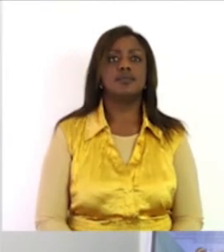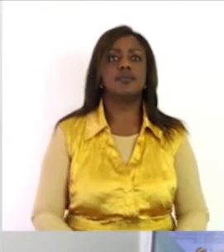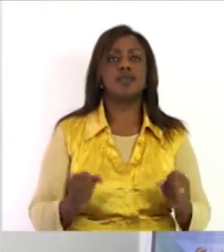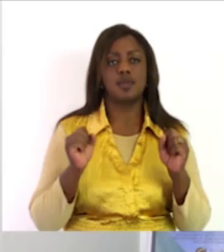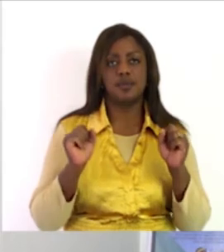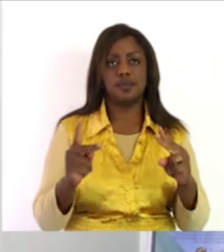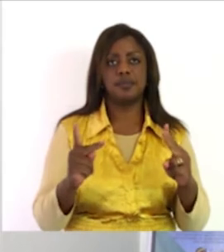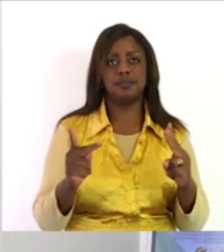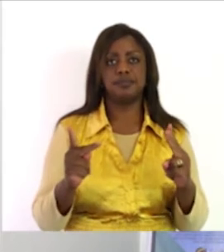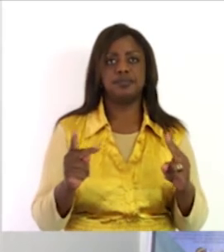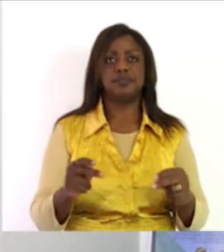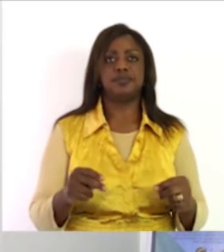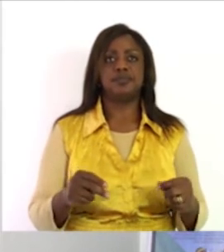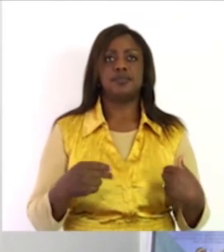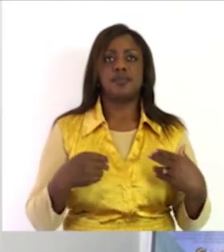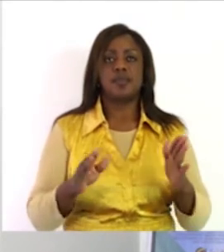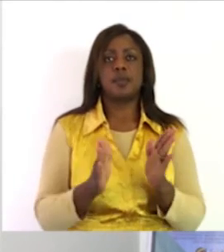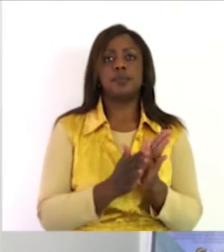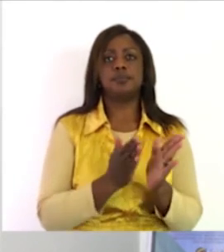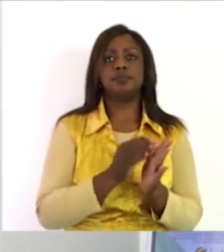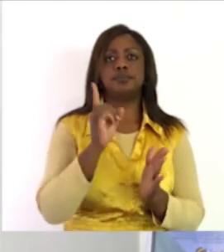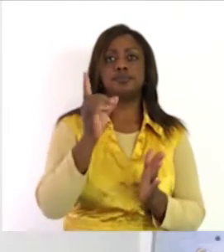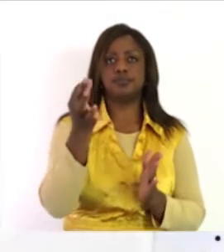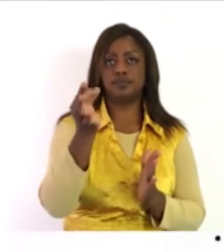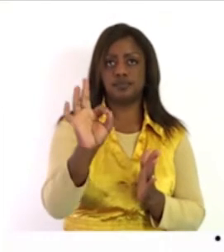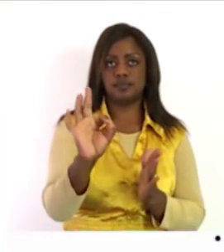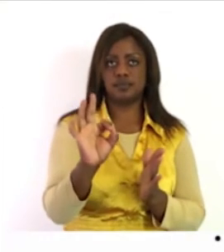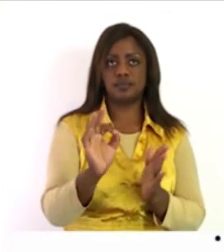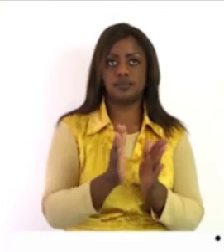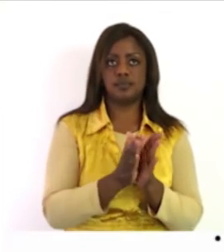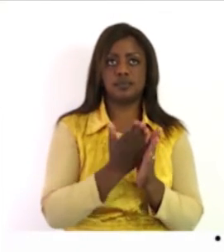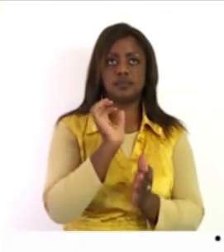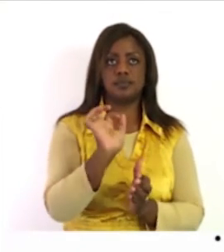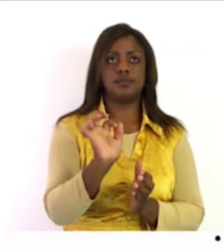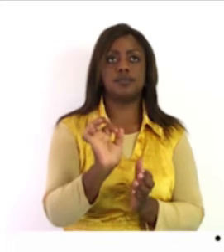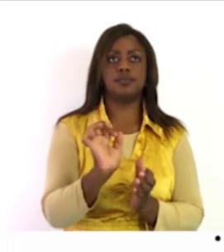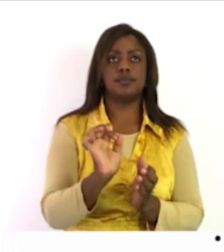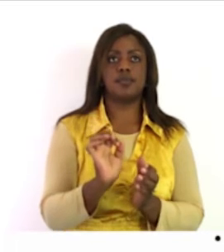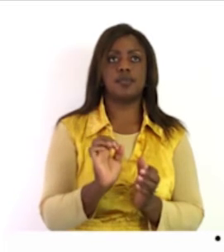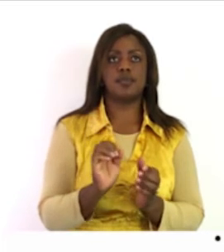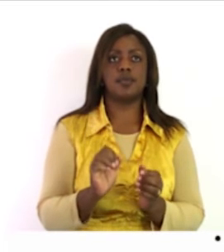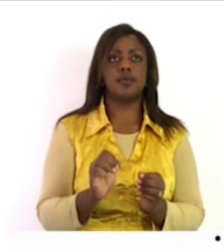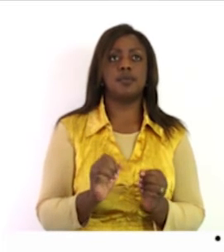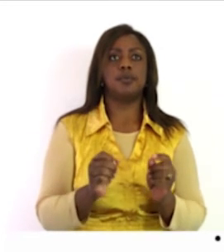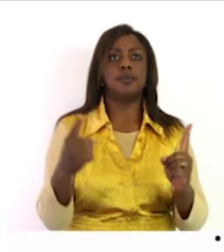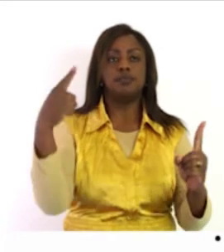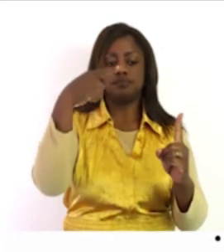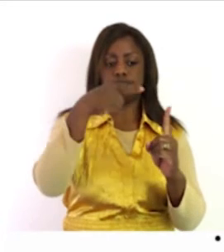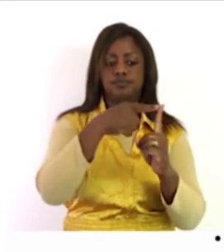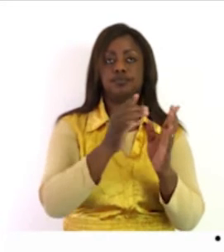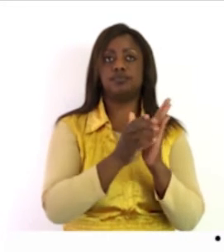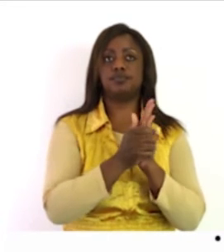Okay, now let's turn to page 19 in your booklet. The basic competencies for